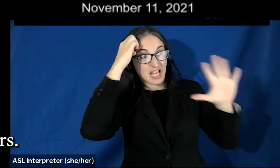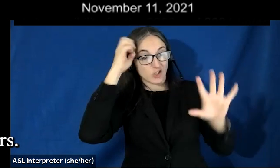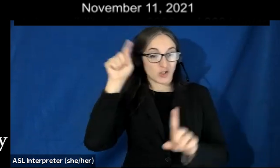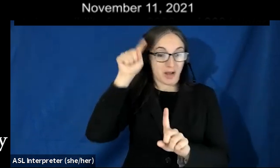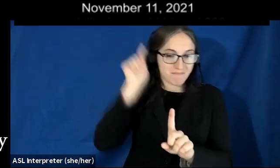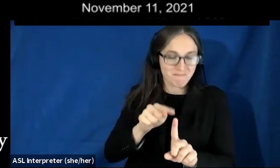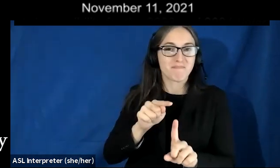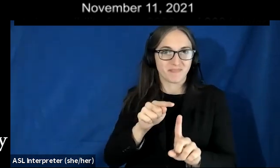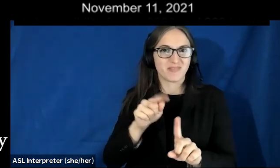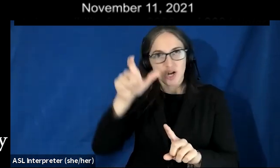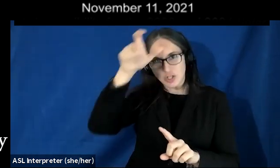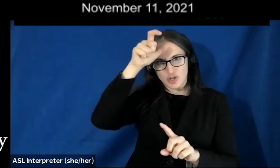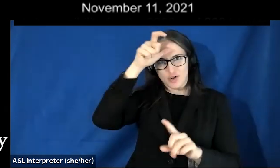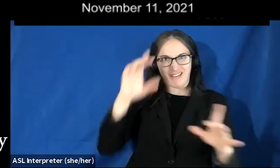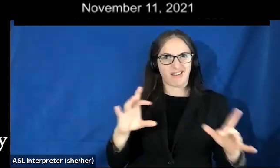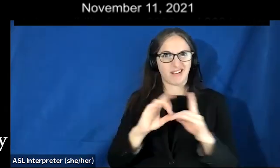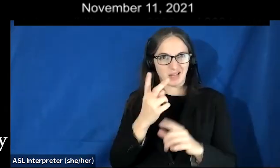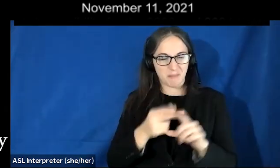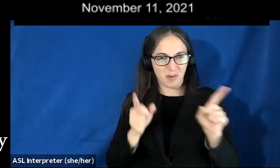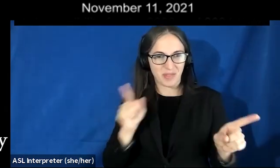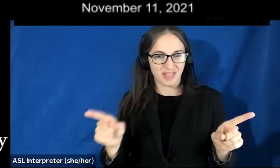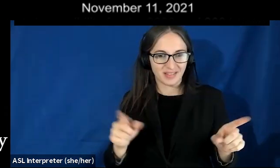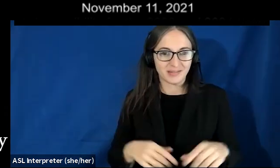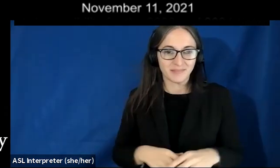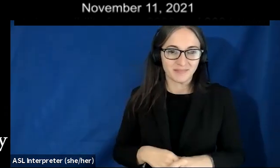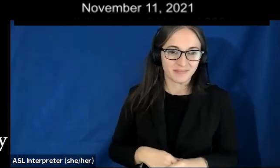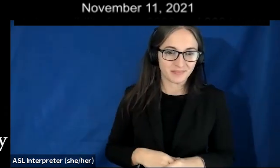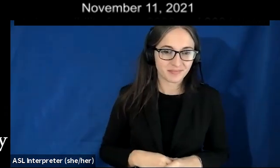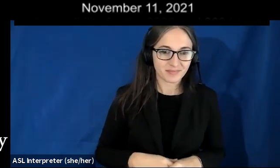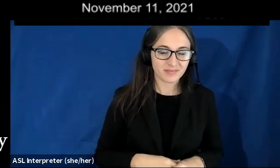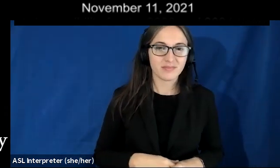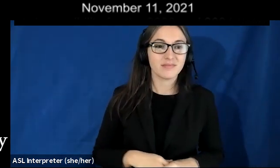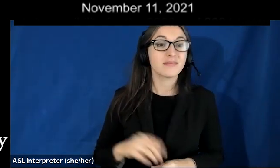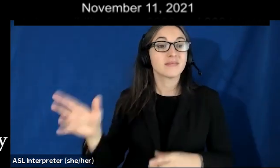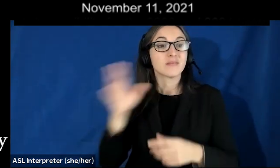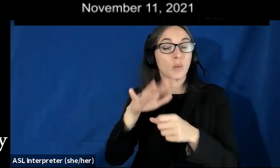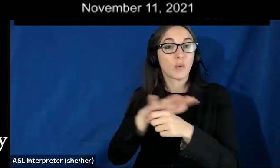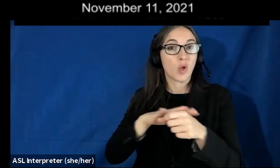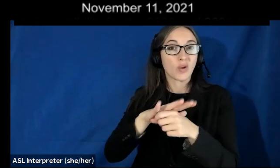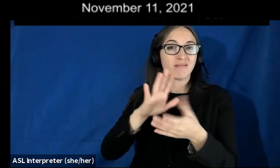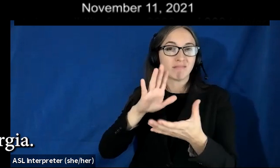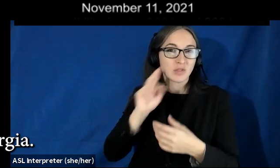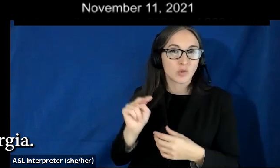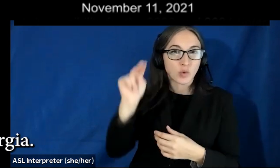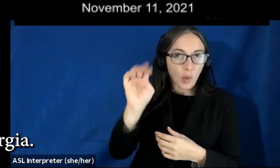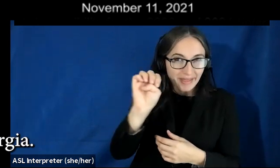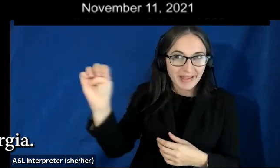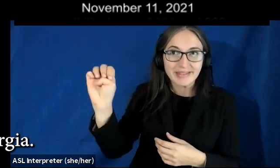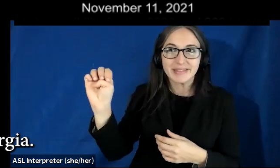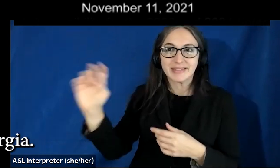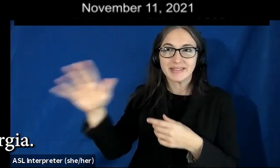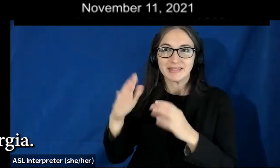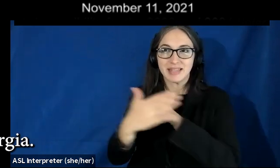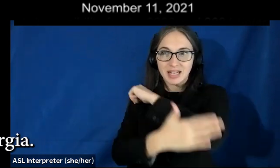and Kars, the city I live, is located near the northeast of the country. We